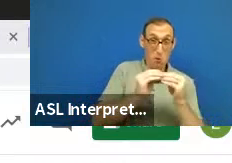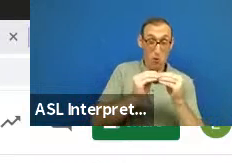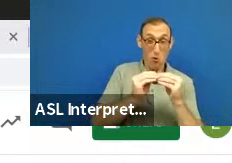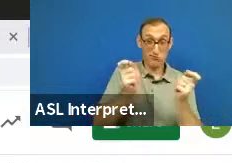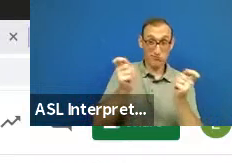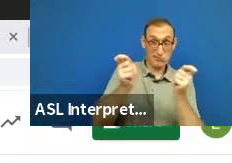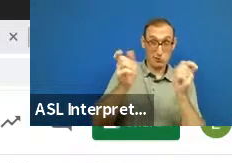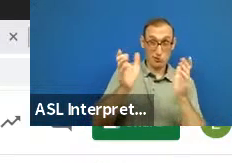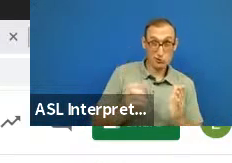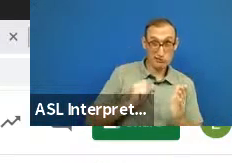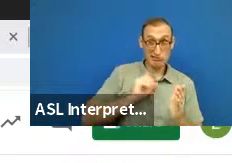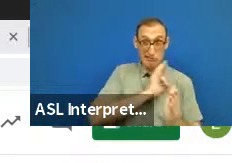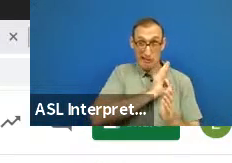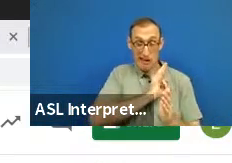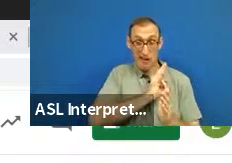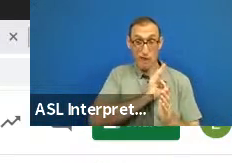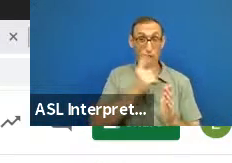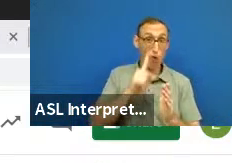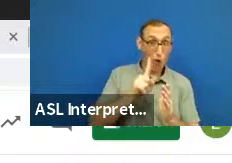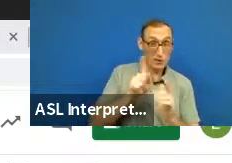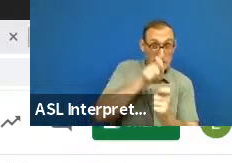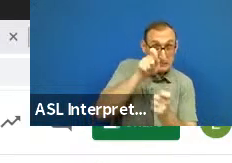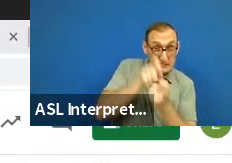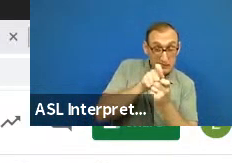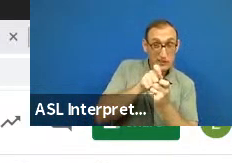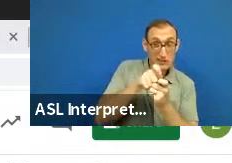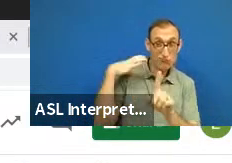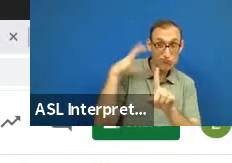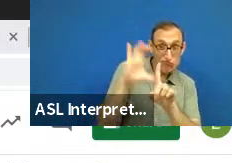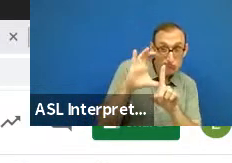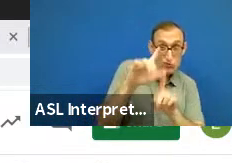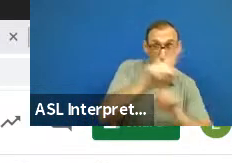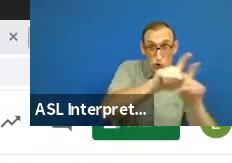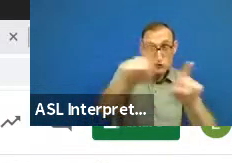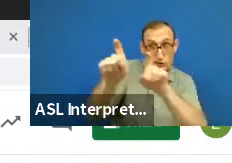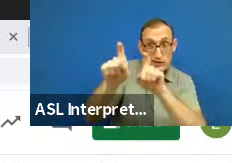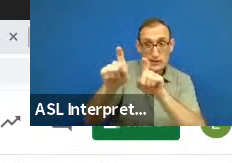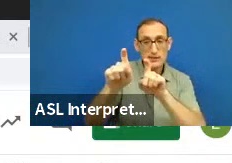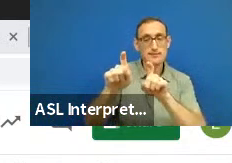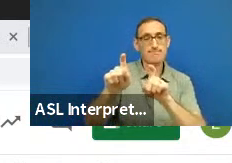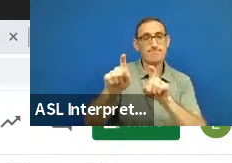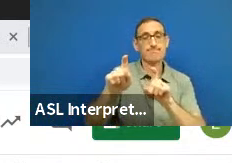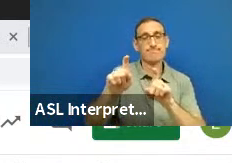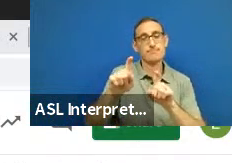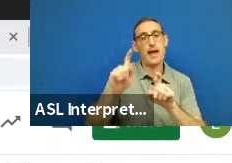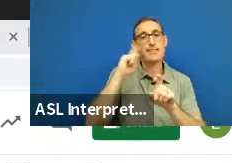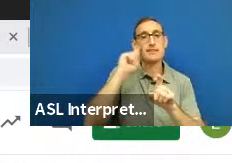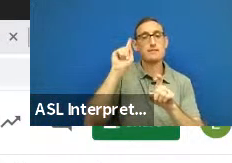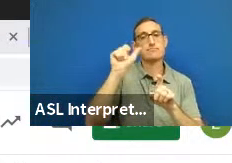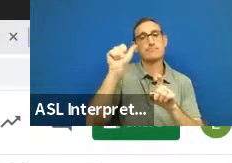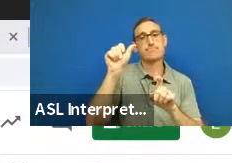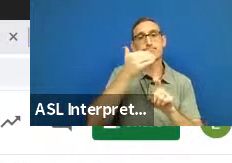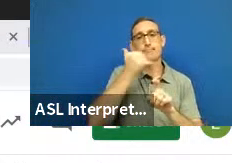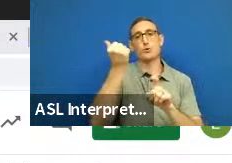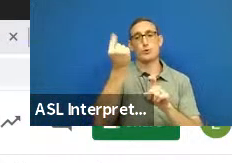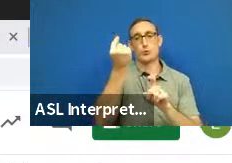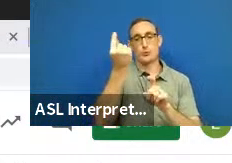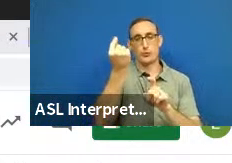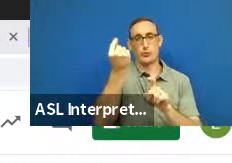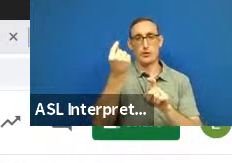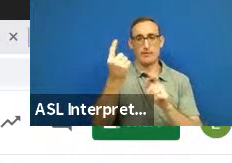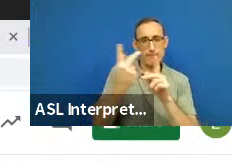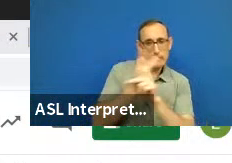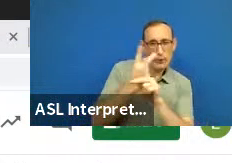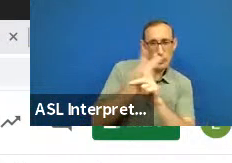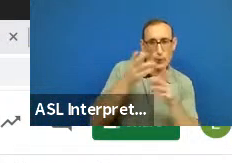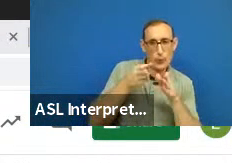would suggest that we do that due diligence to find out what the cost is to have it done outside of that, so that they can stay, they need the